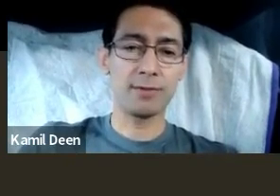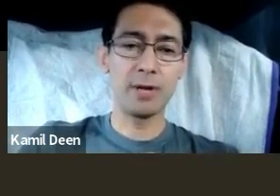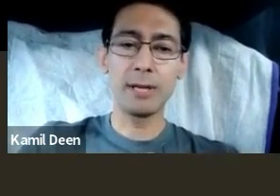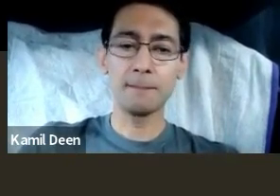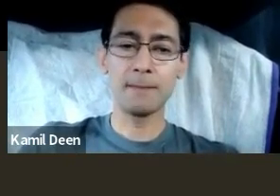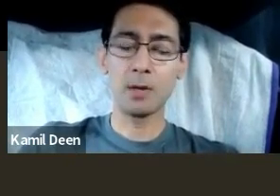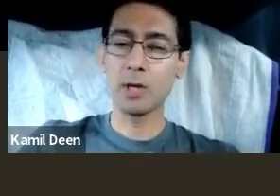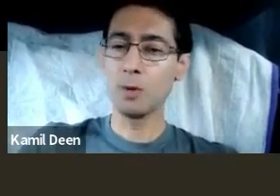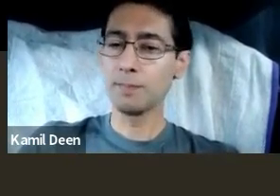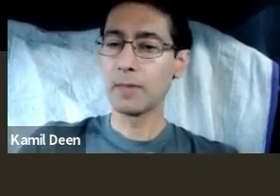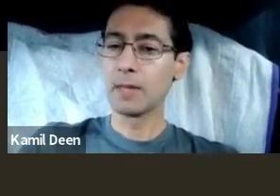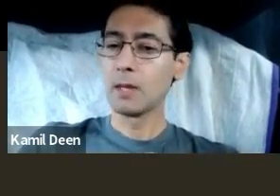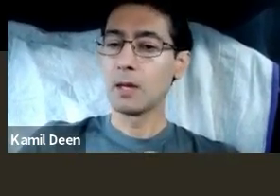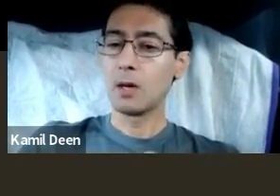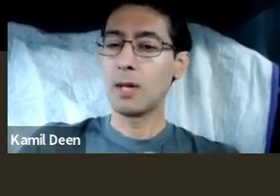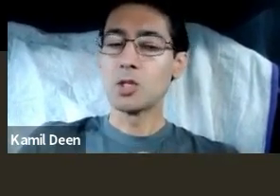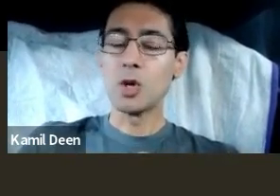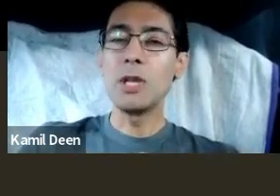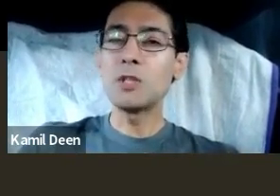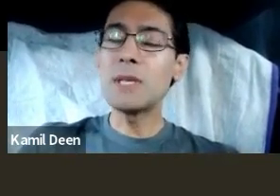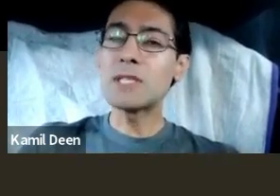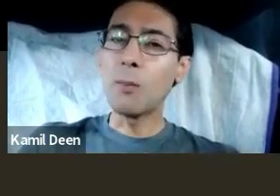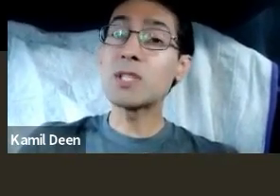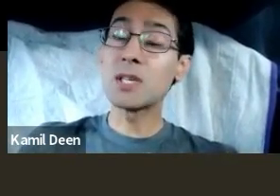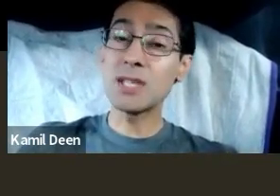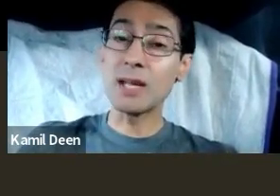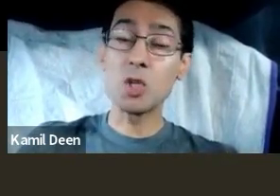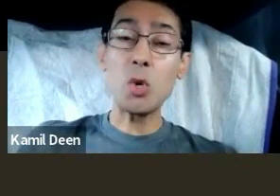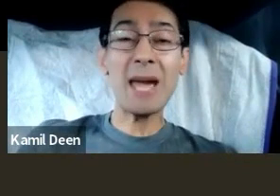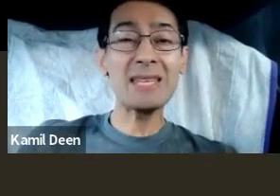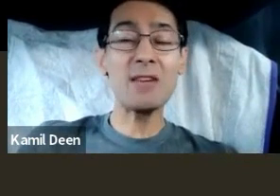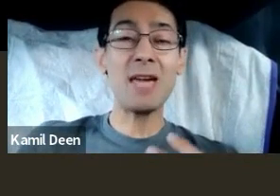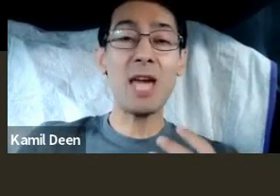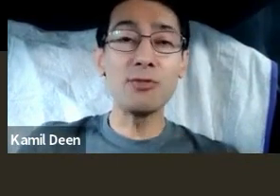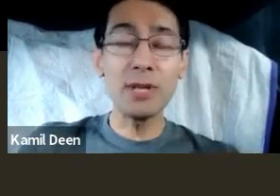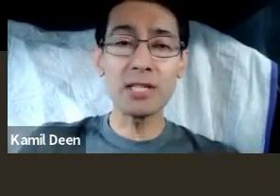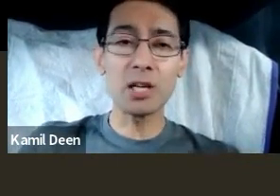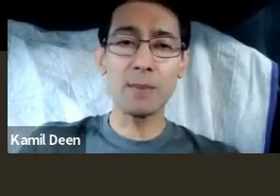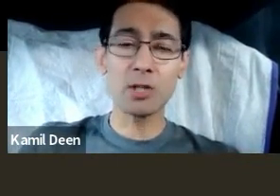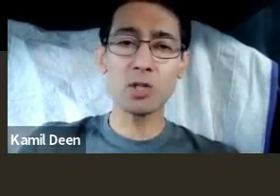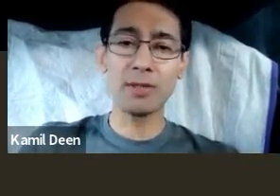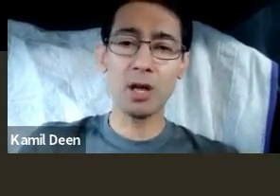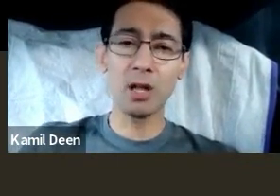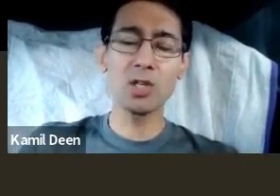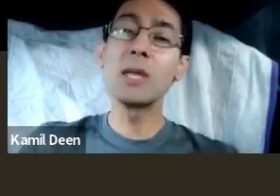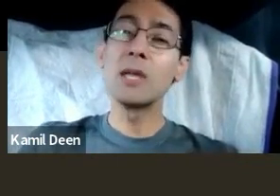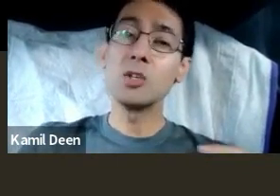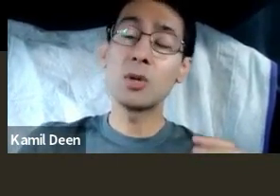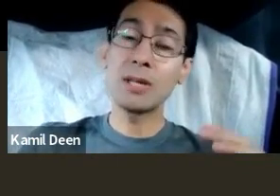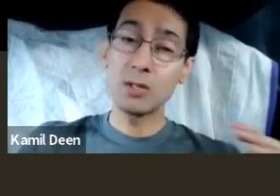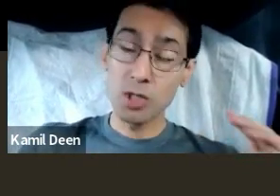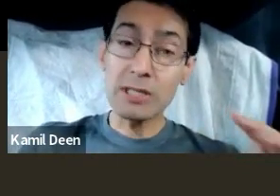paragraph 3. There we go. Okay. So you need to be somewhat succinct. So you can't give every detail about your